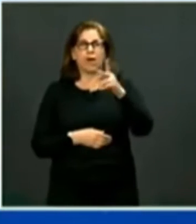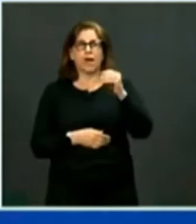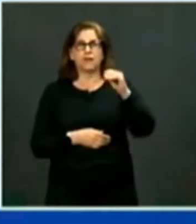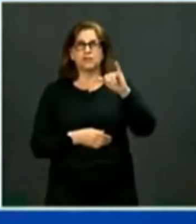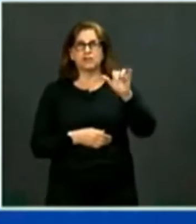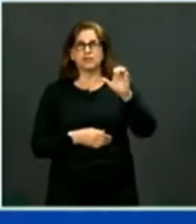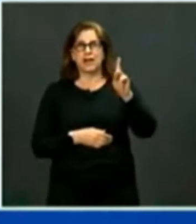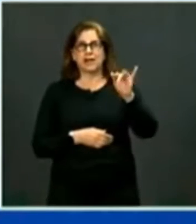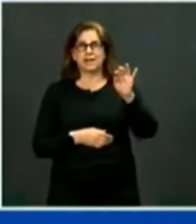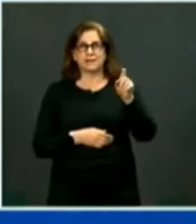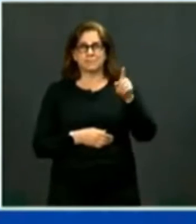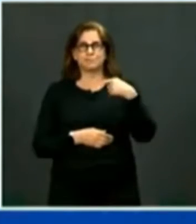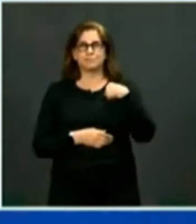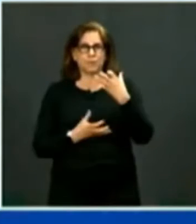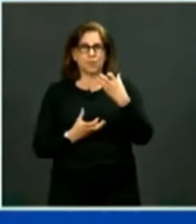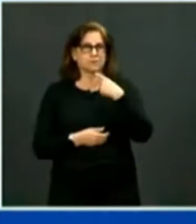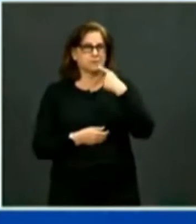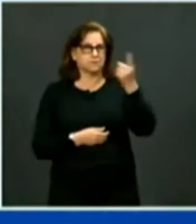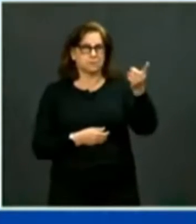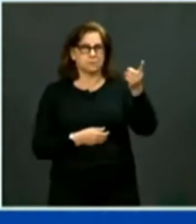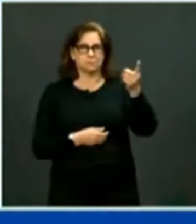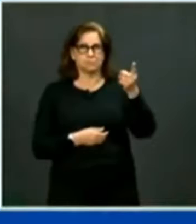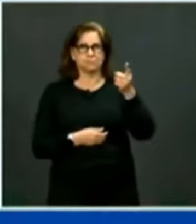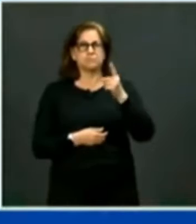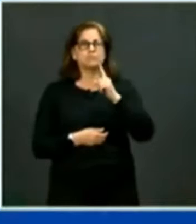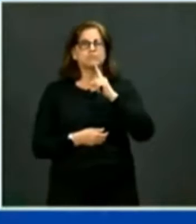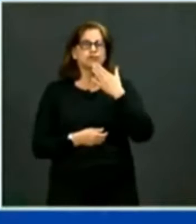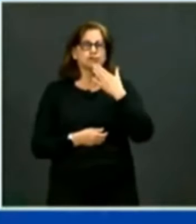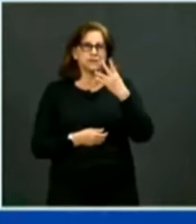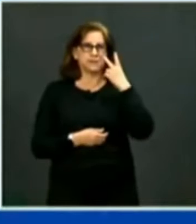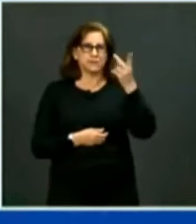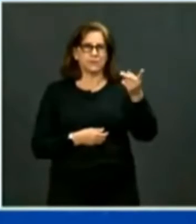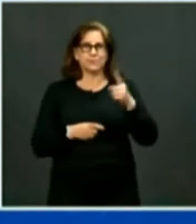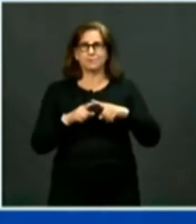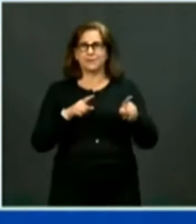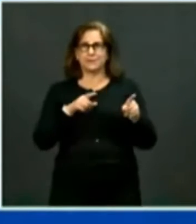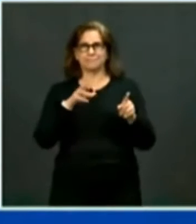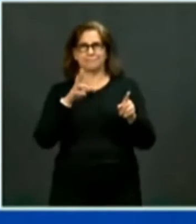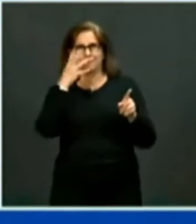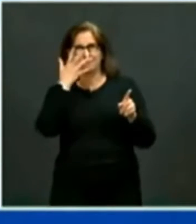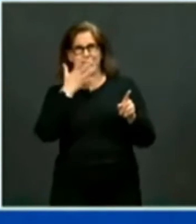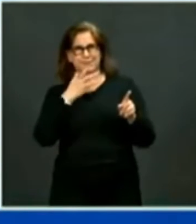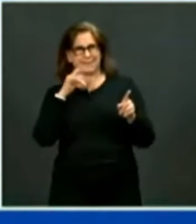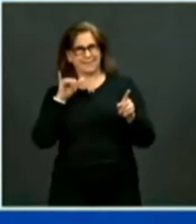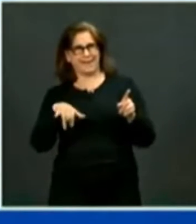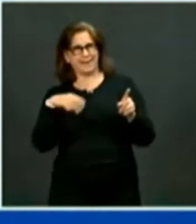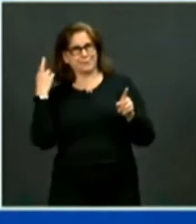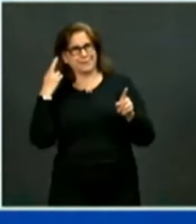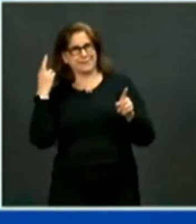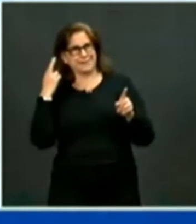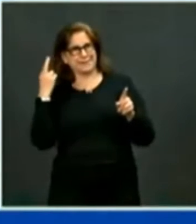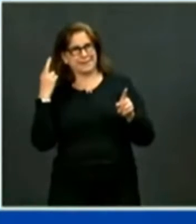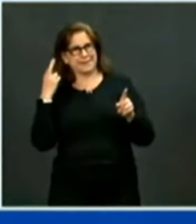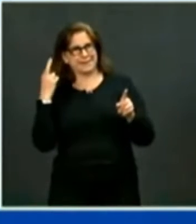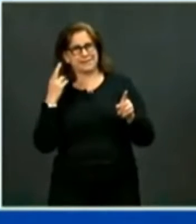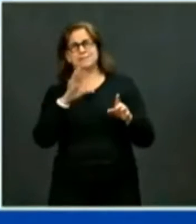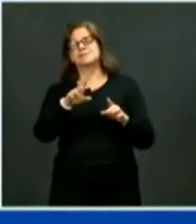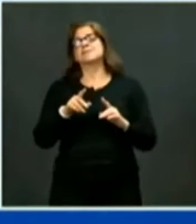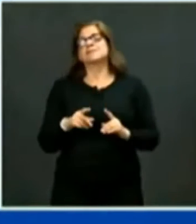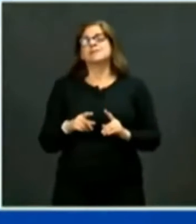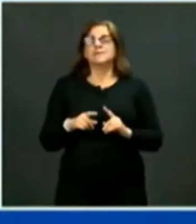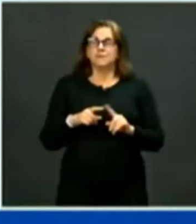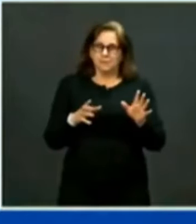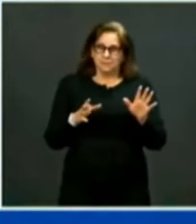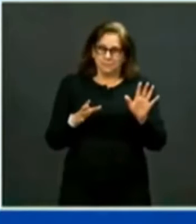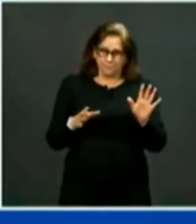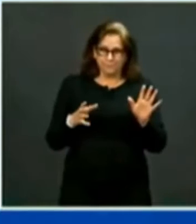was always that? good to see you, but not under these circumstances. I want to say, before I introduce the rest of the folks, I was going to say someone's throwing garbage out there now. What a